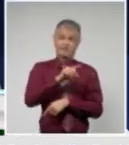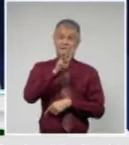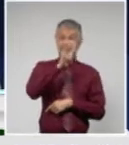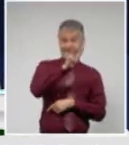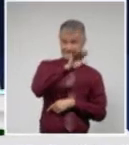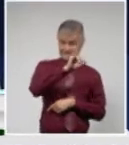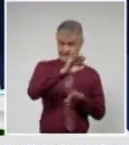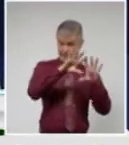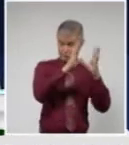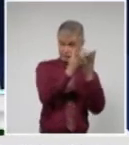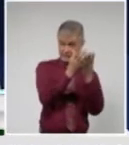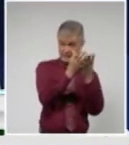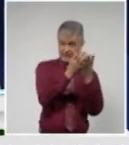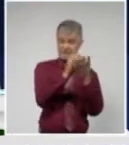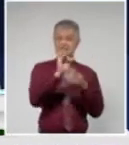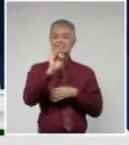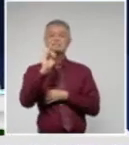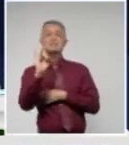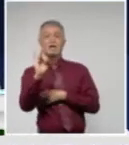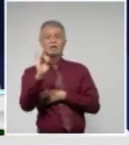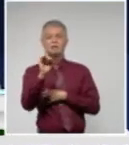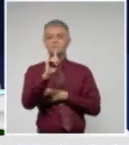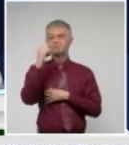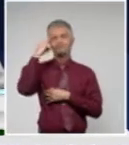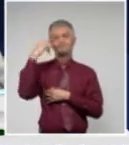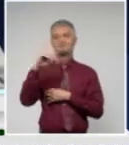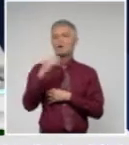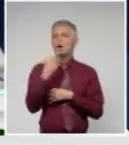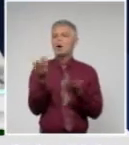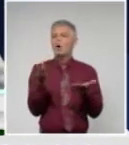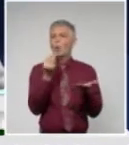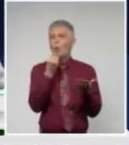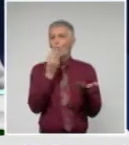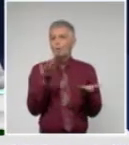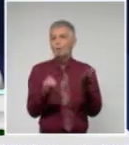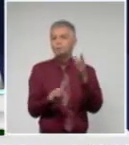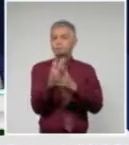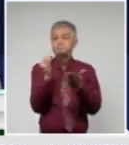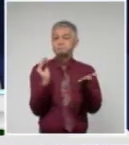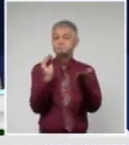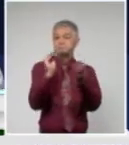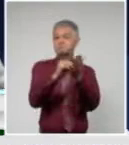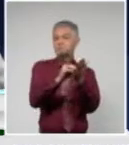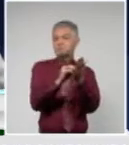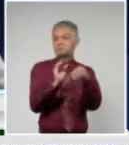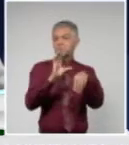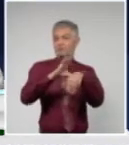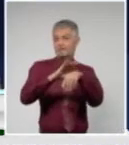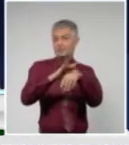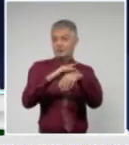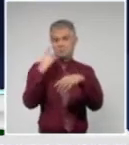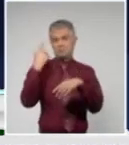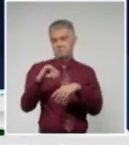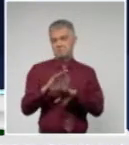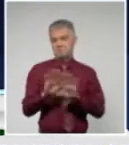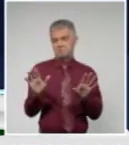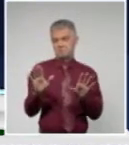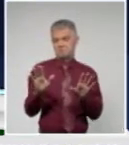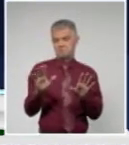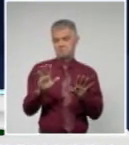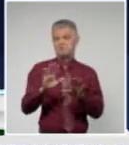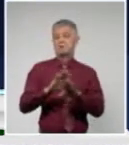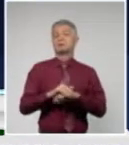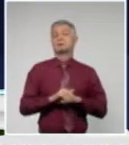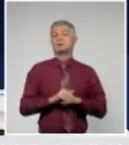meaning that imported cases rise to 440, or